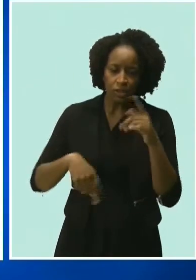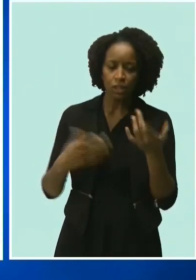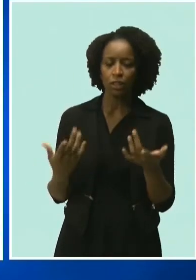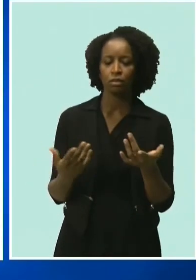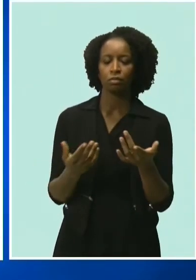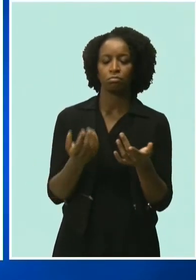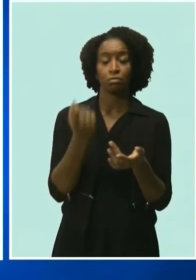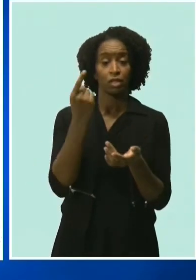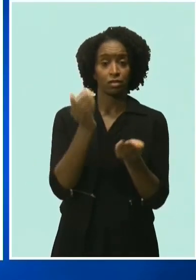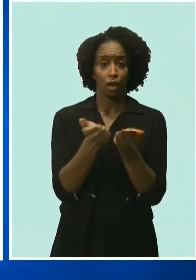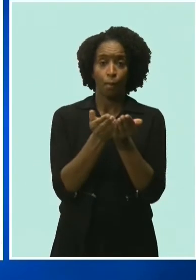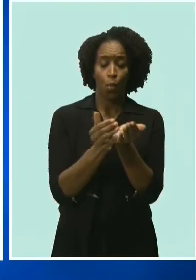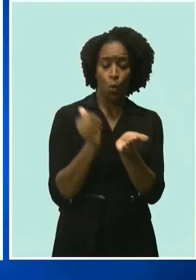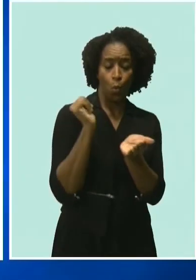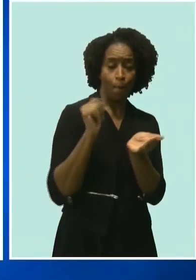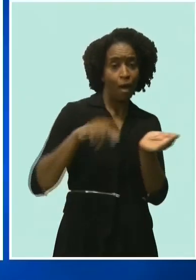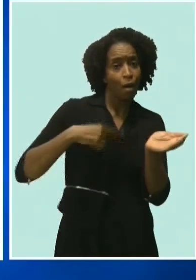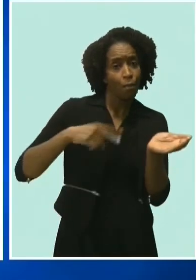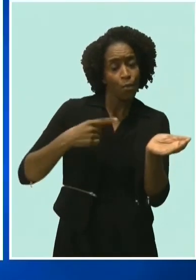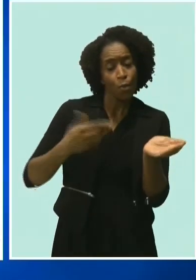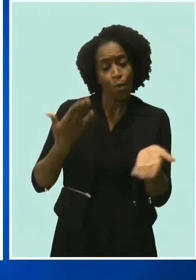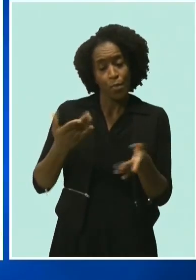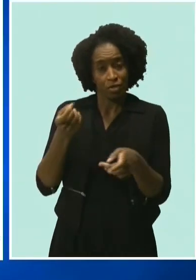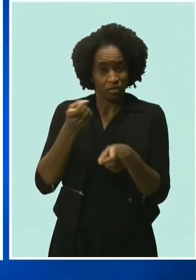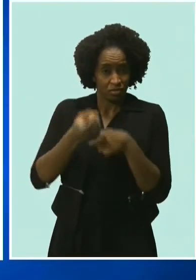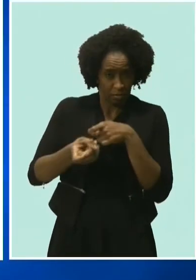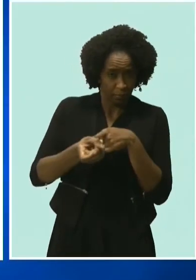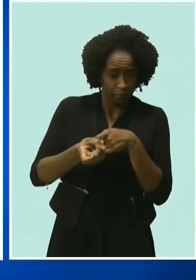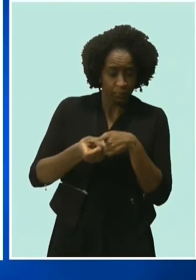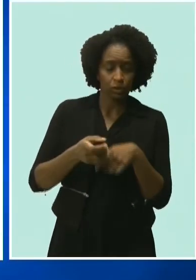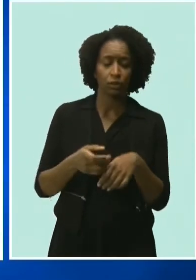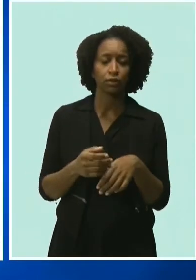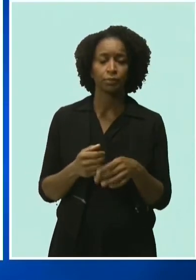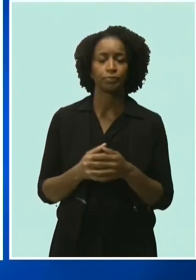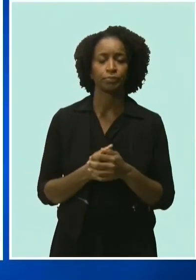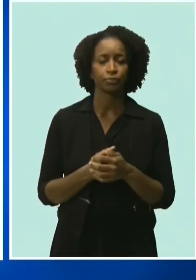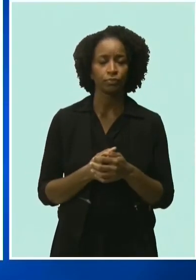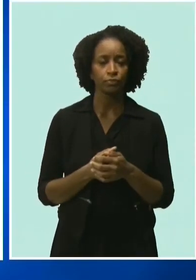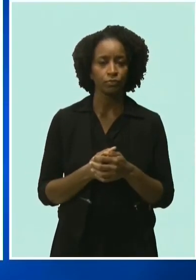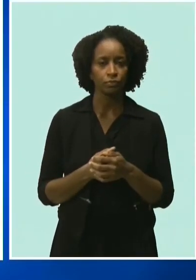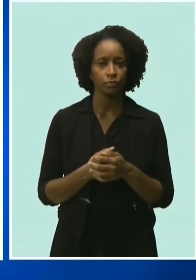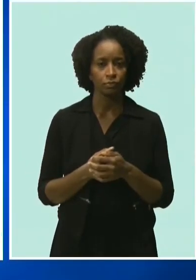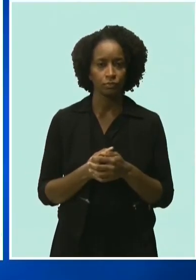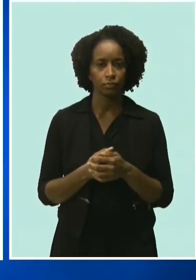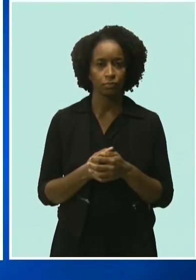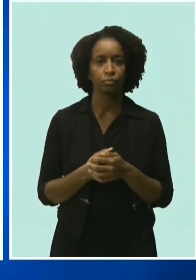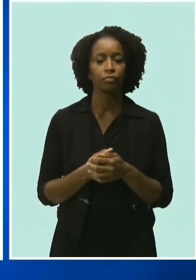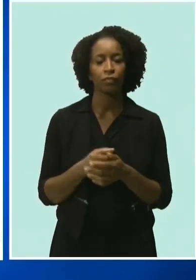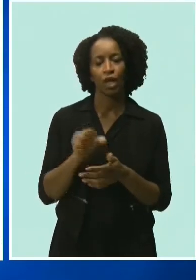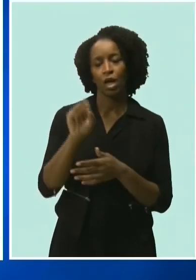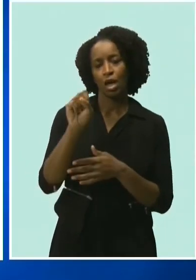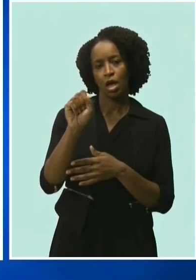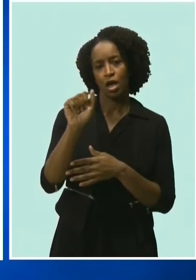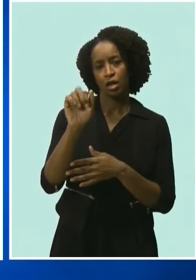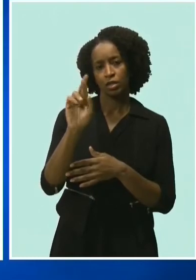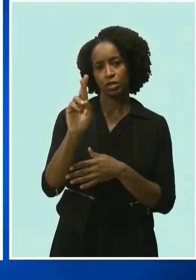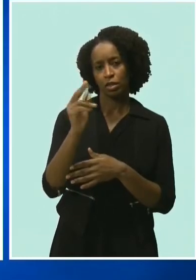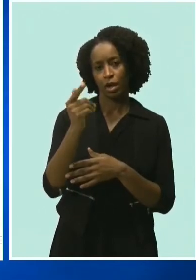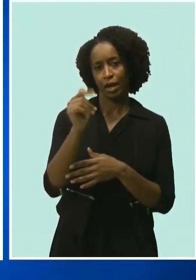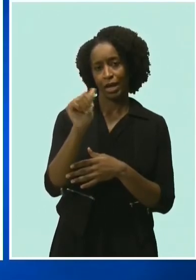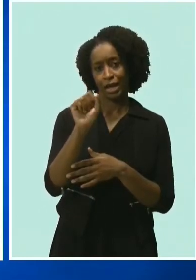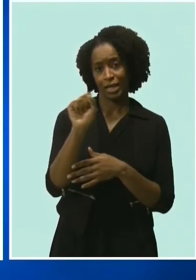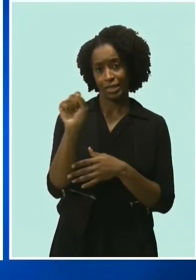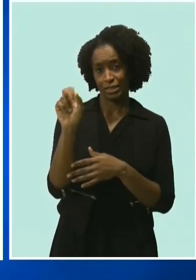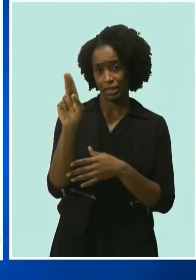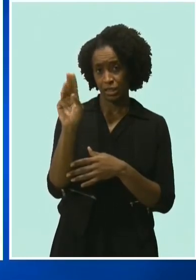as a result of sargassum. Deputy Chief Fisheries Officer Tricia Lovell says as the seaweed breaks down, there's also a concern that it